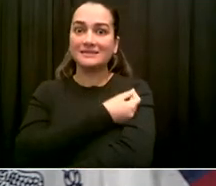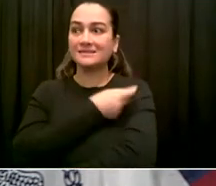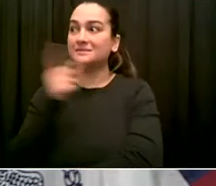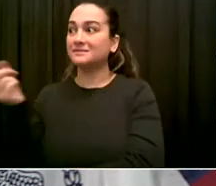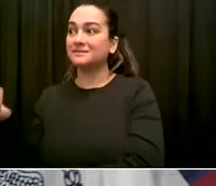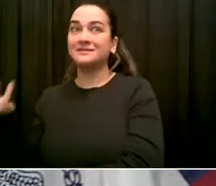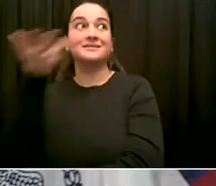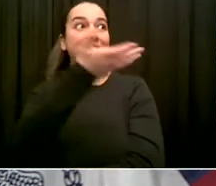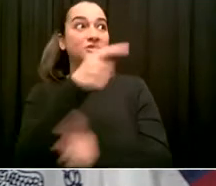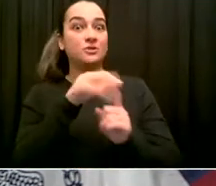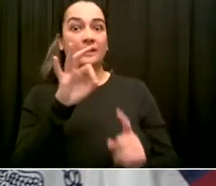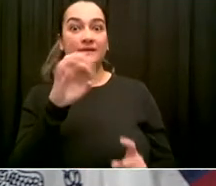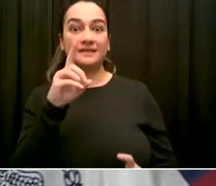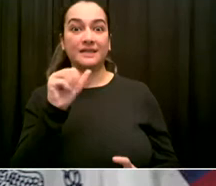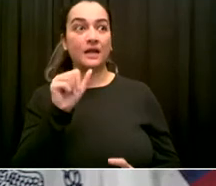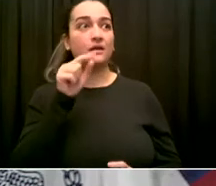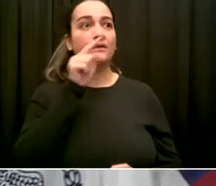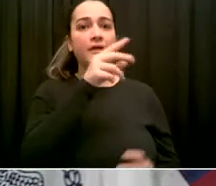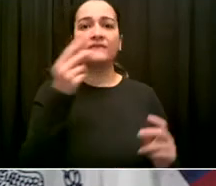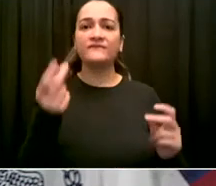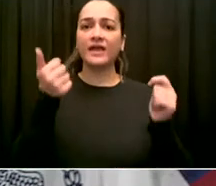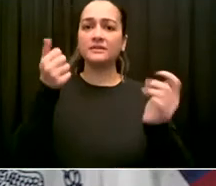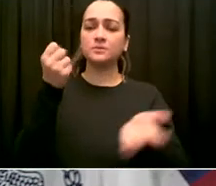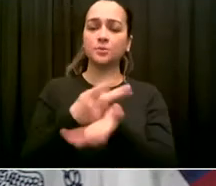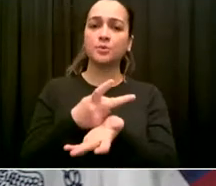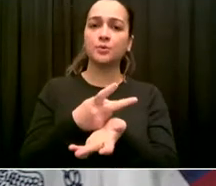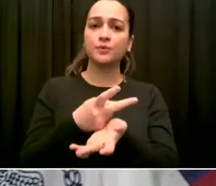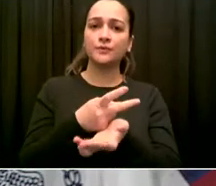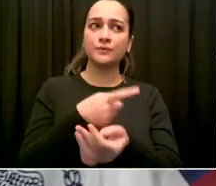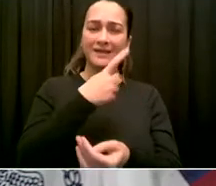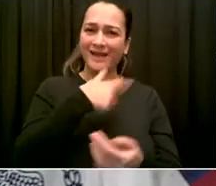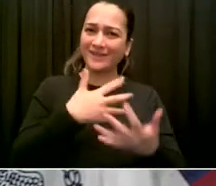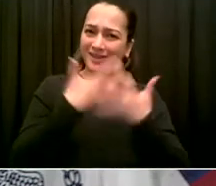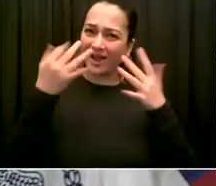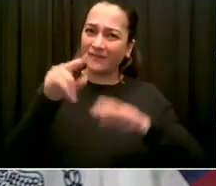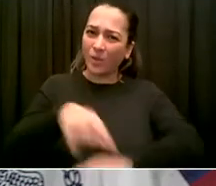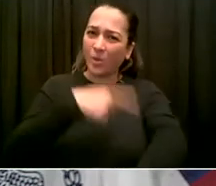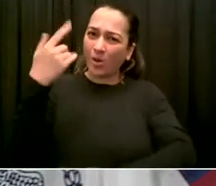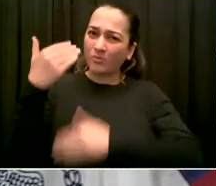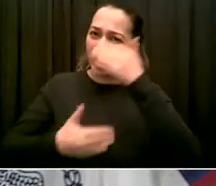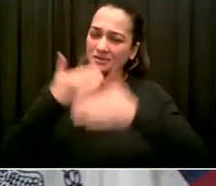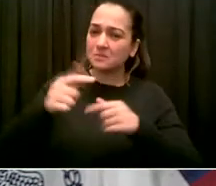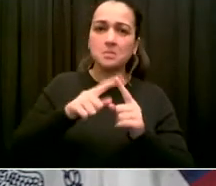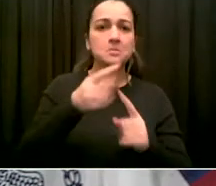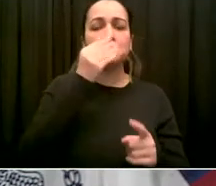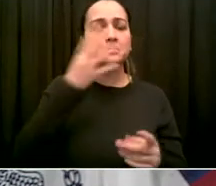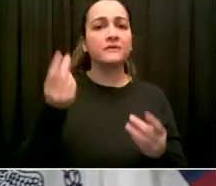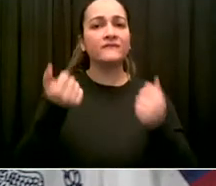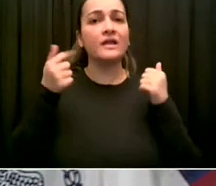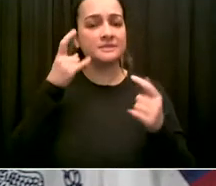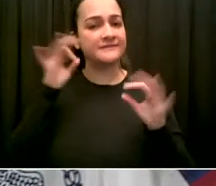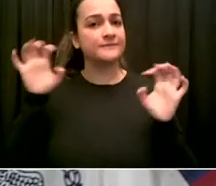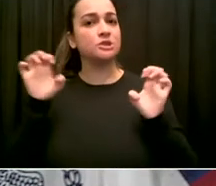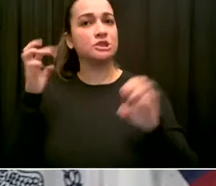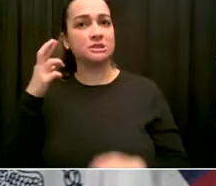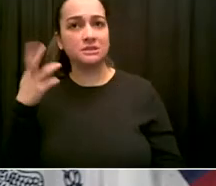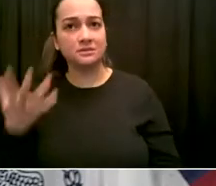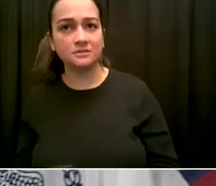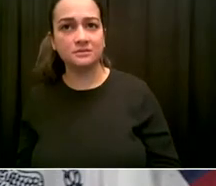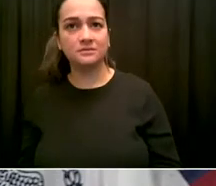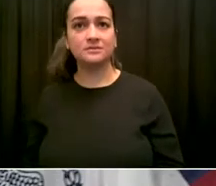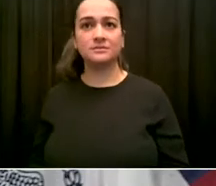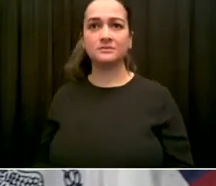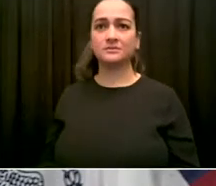Which vaccines? I want to make sure we're not missing you, Matt. What are you saying specifically? All of them. Okay,